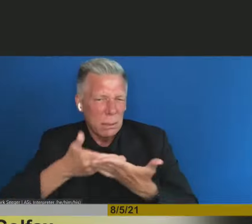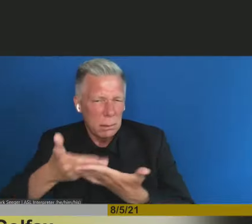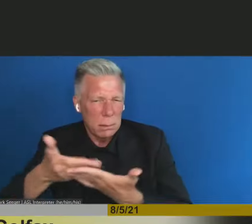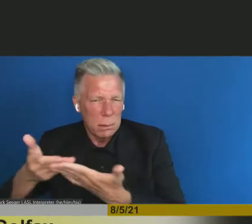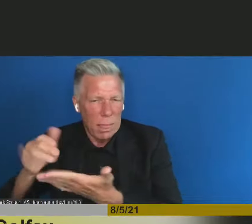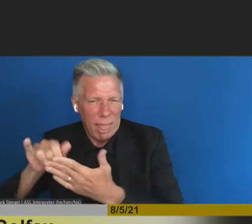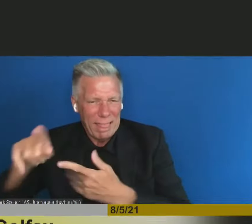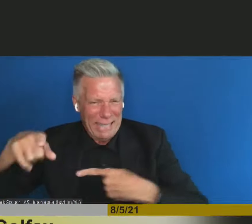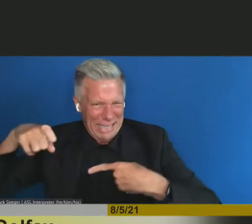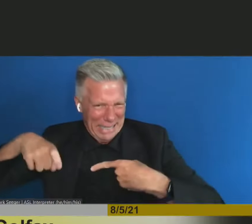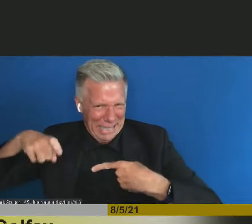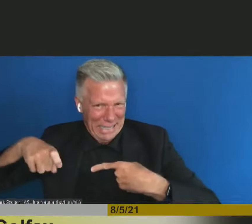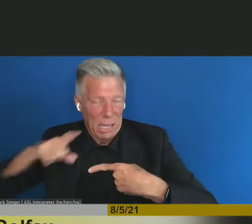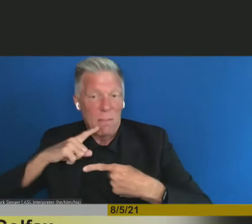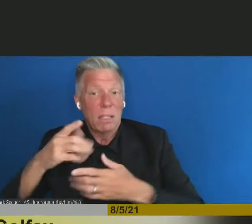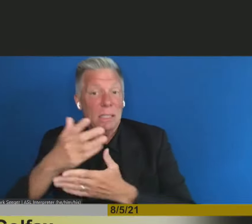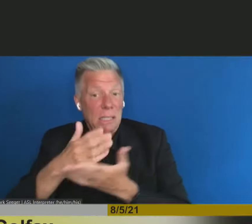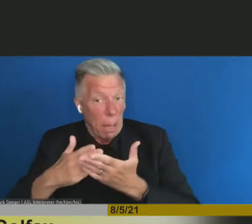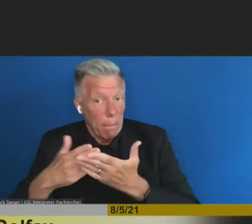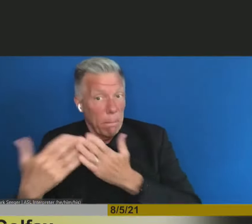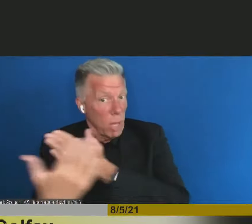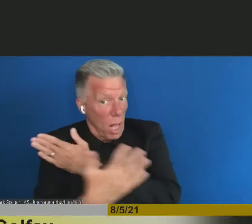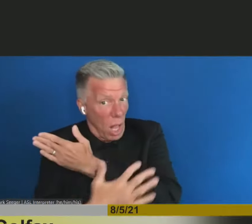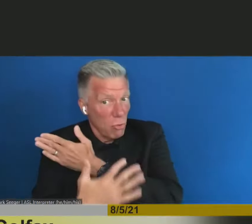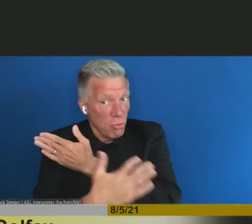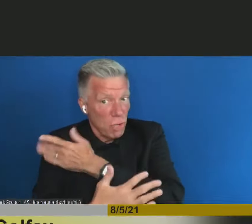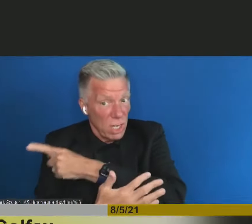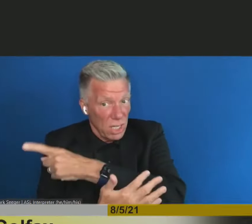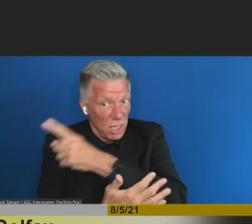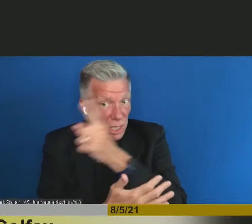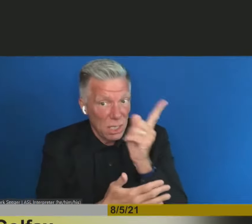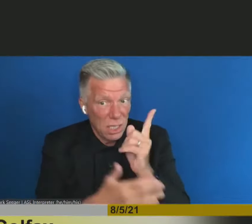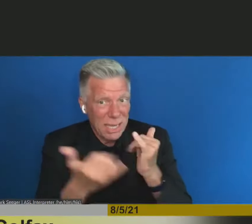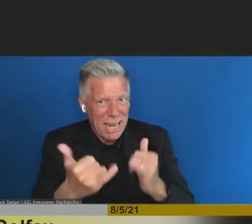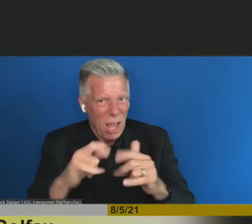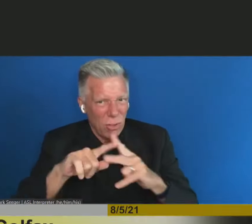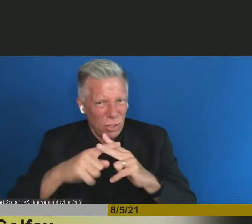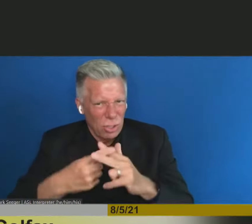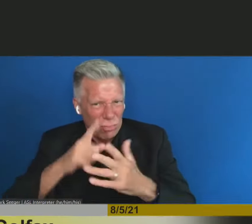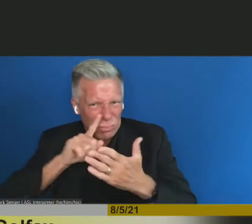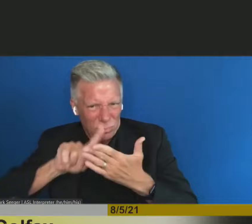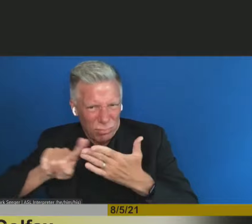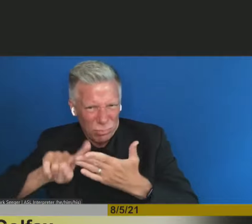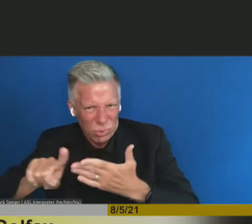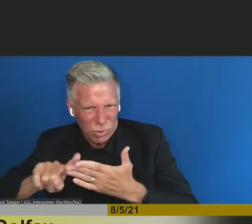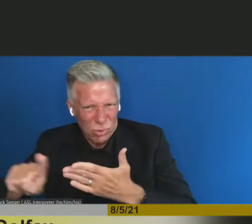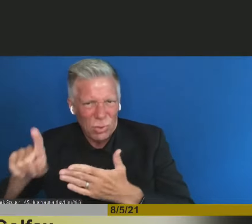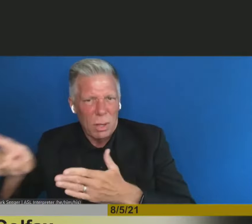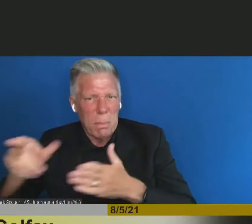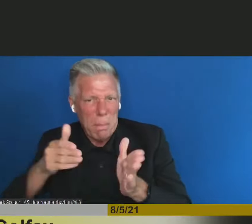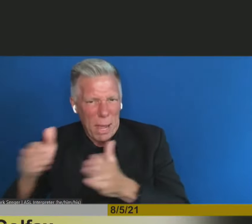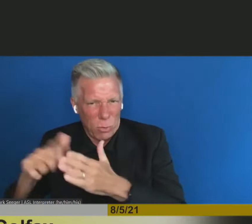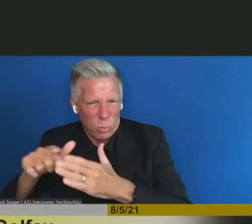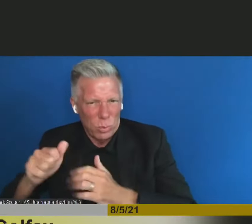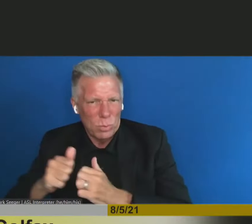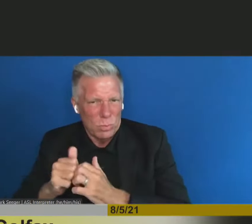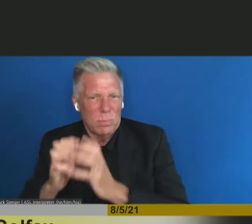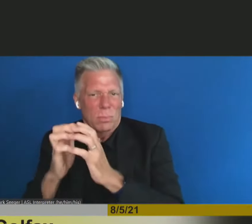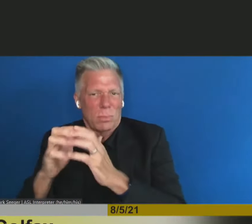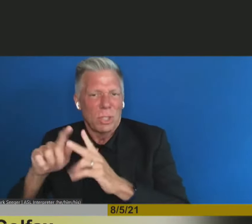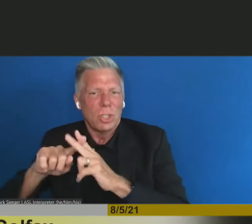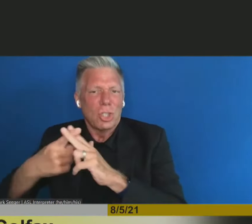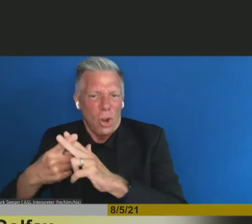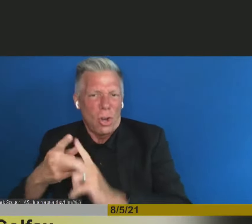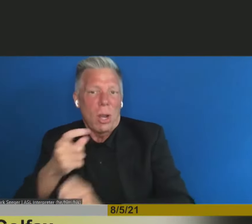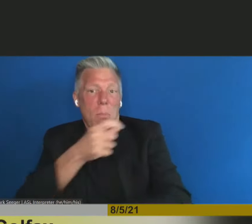that are either exploring or planning to start booster shots in certain populations. That